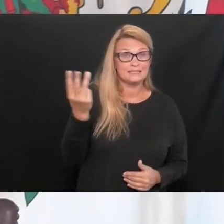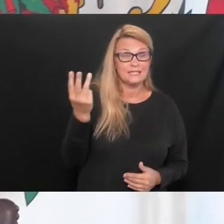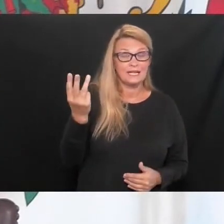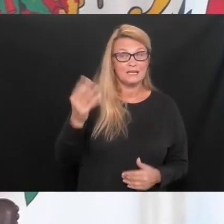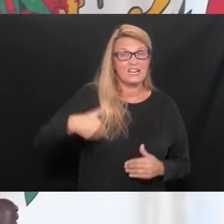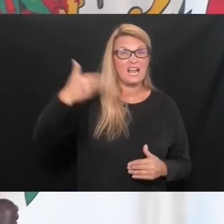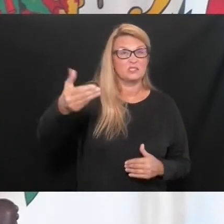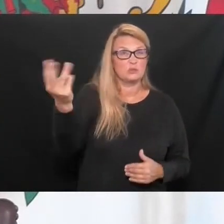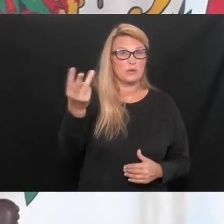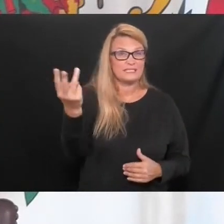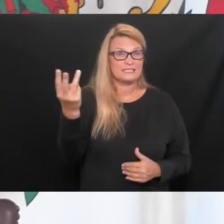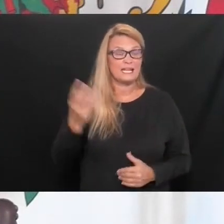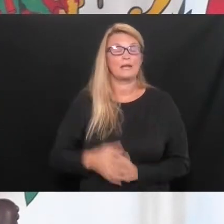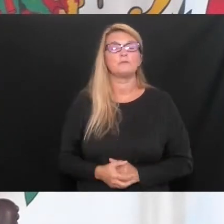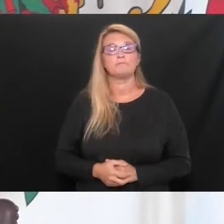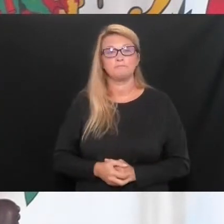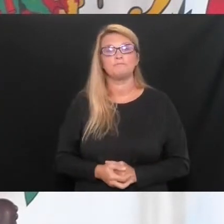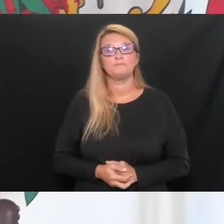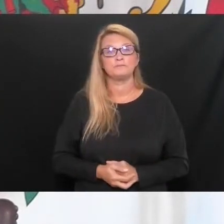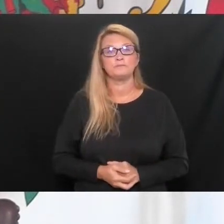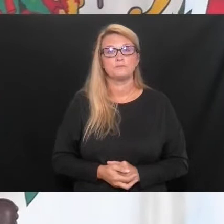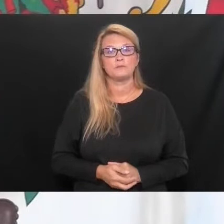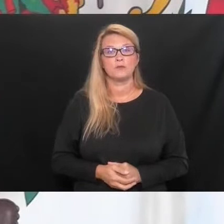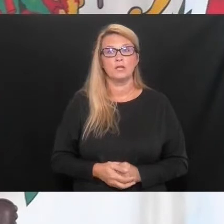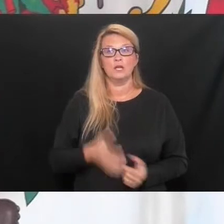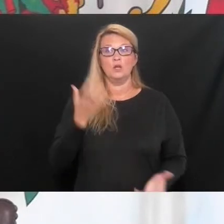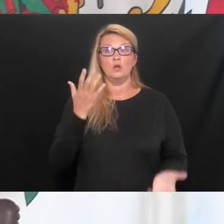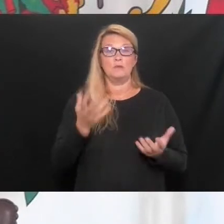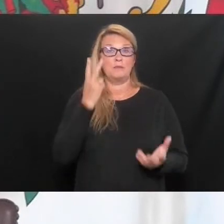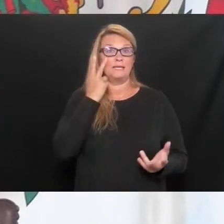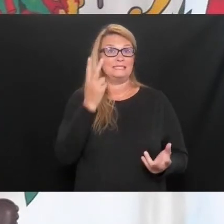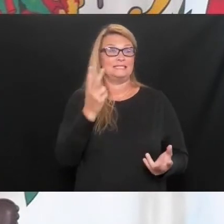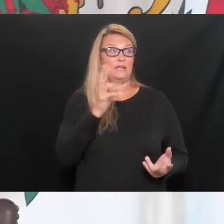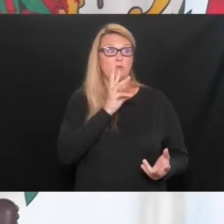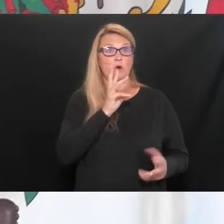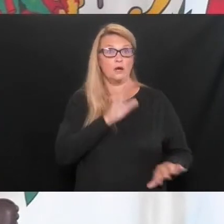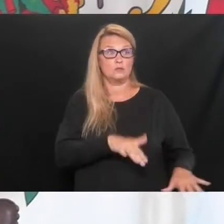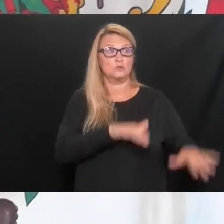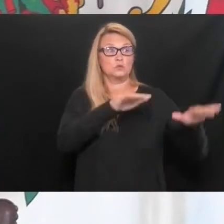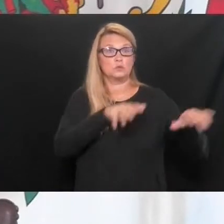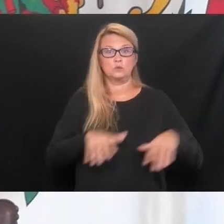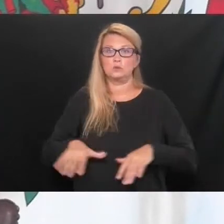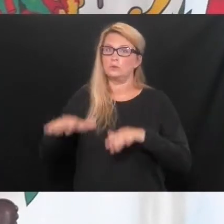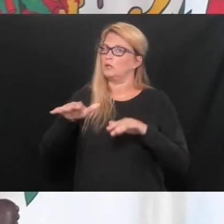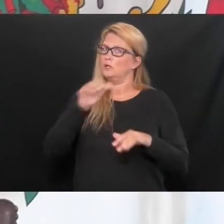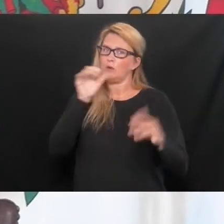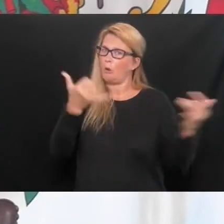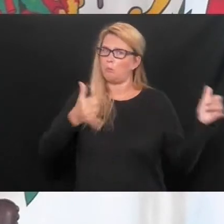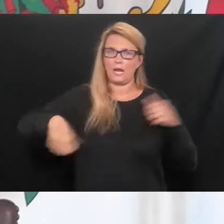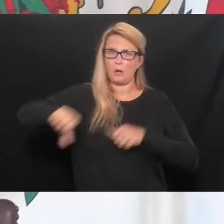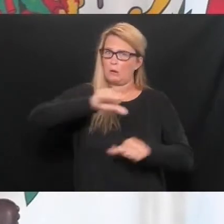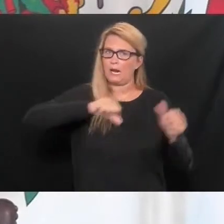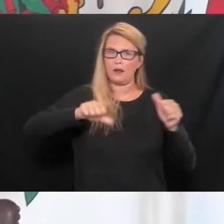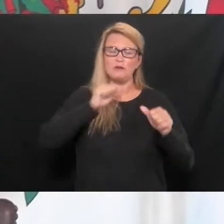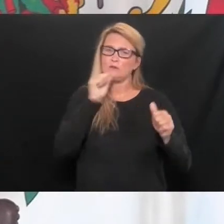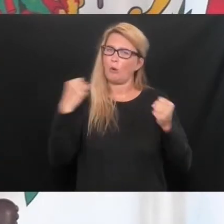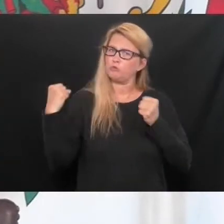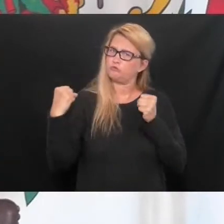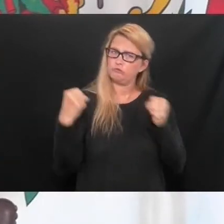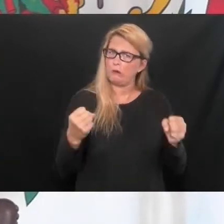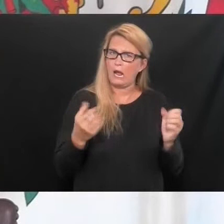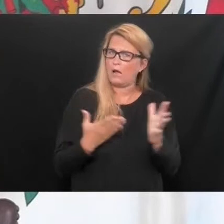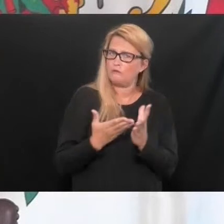will be the possibility of isolated flash flooding, and you don't need to mess around with this. Don't drive through